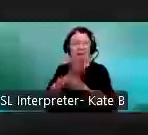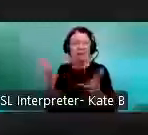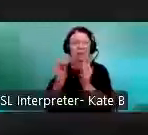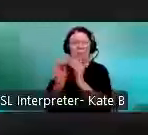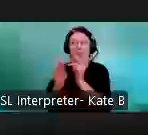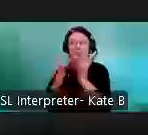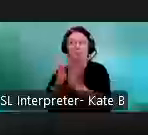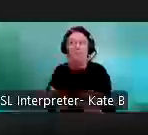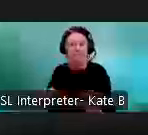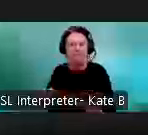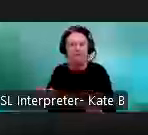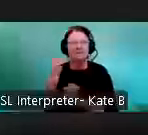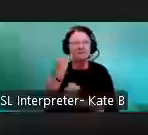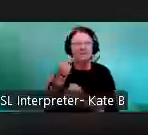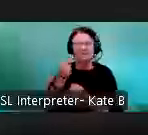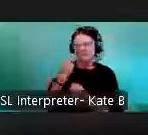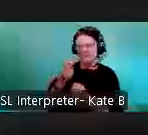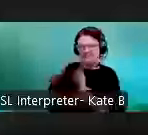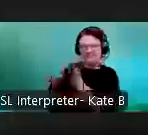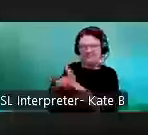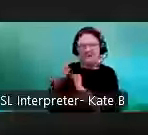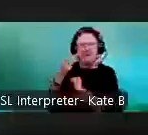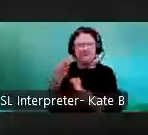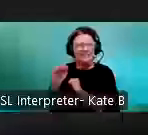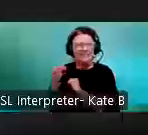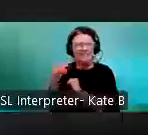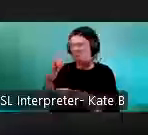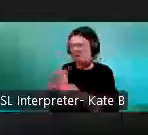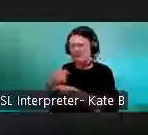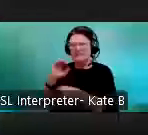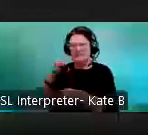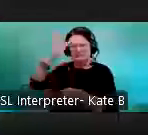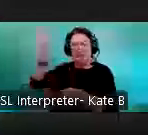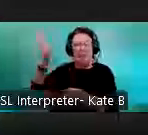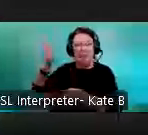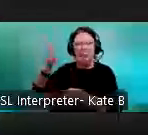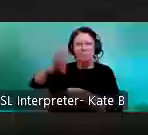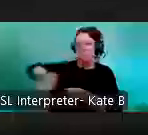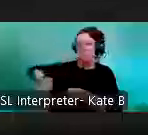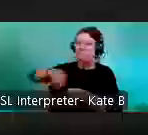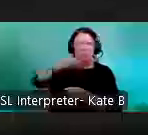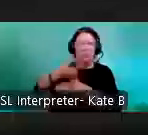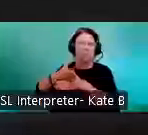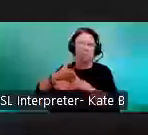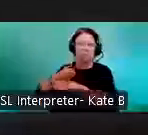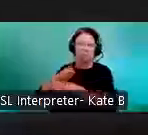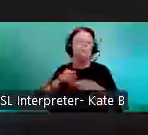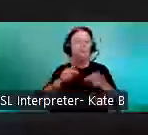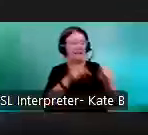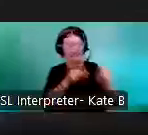people. So we would really want to be on the side of getting the correct information in front of more people rather than being in the space of